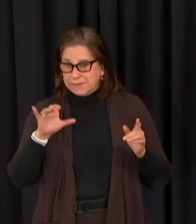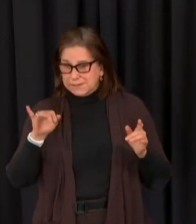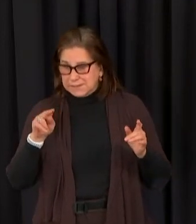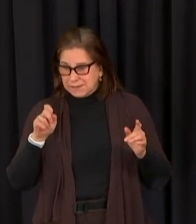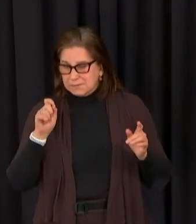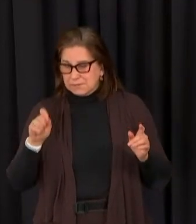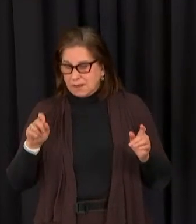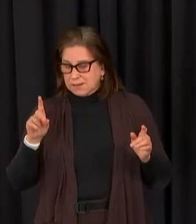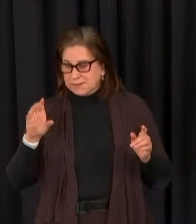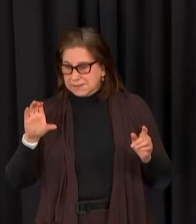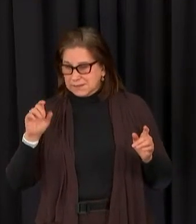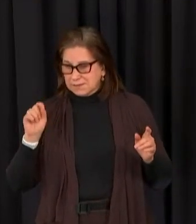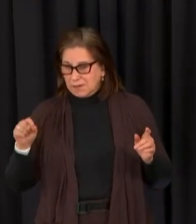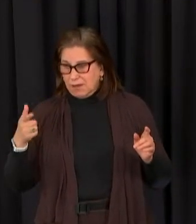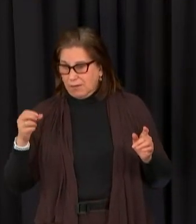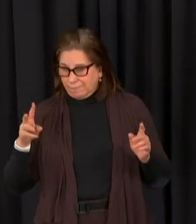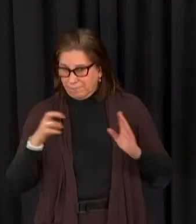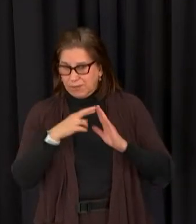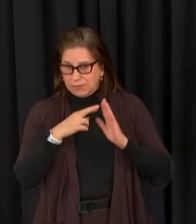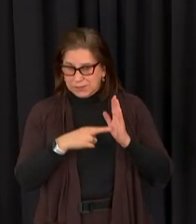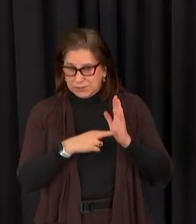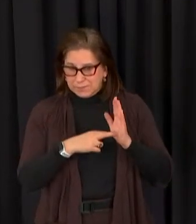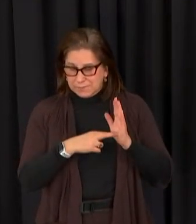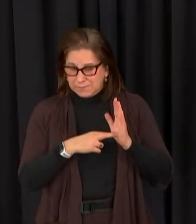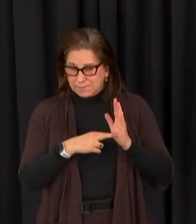vaccinate.dc.gov. And the call center is